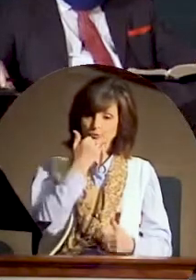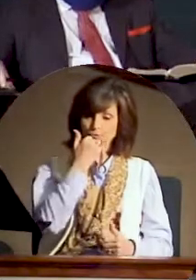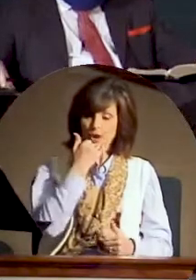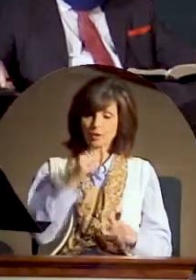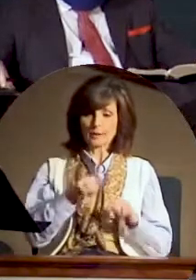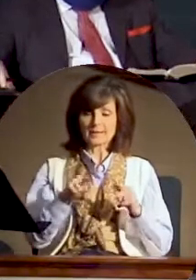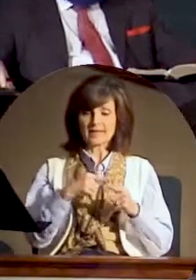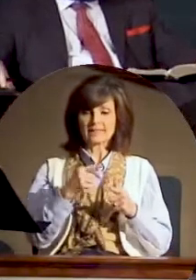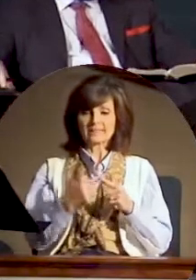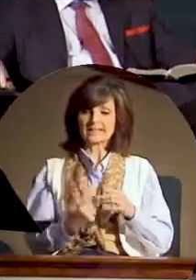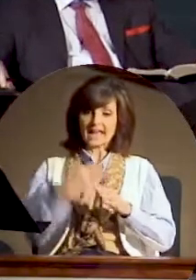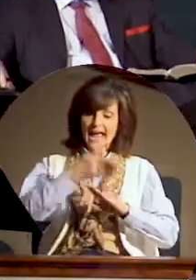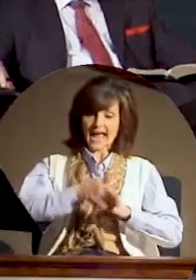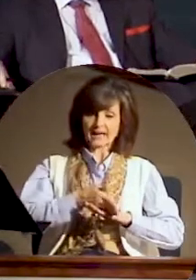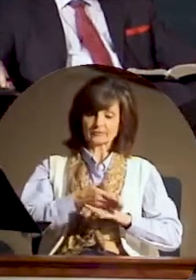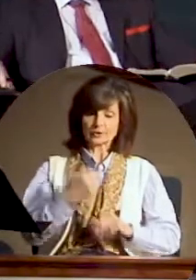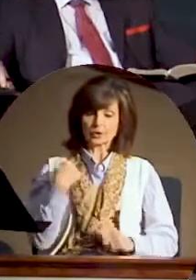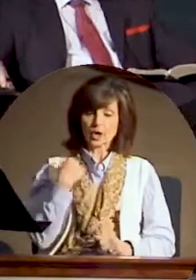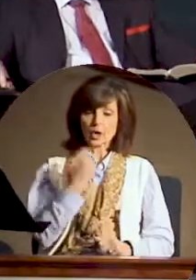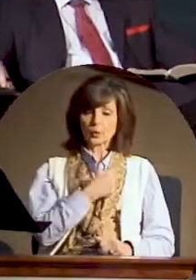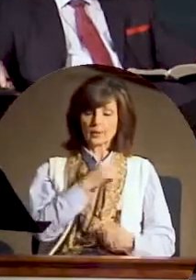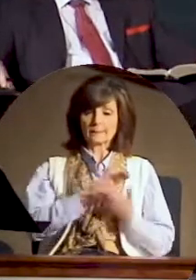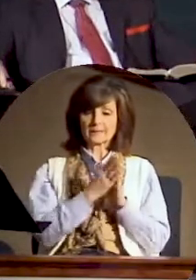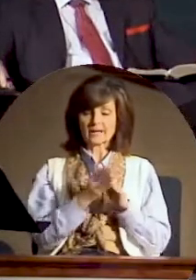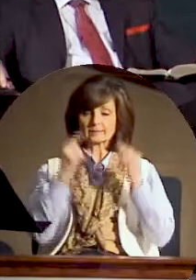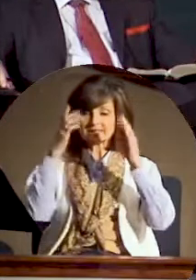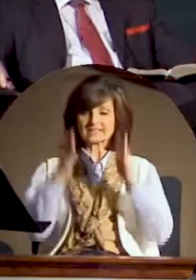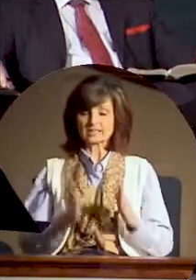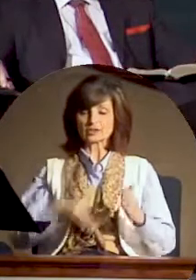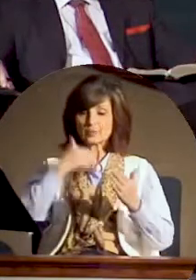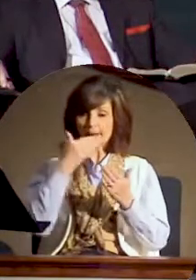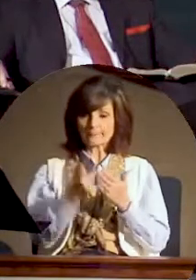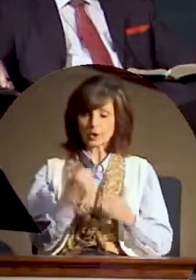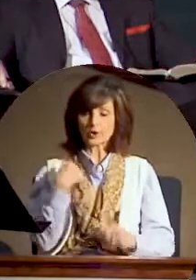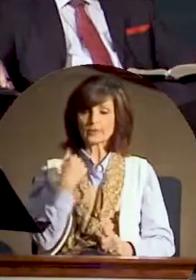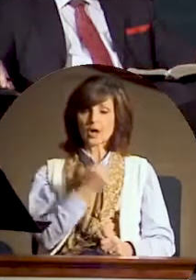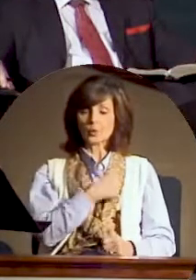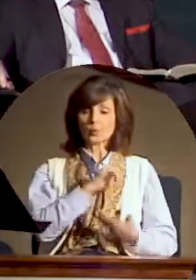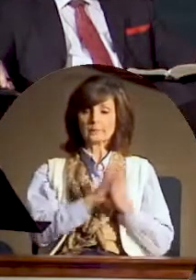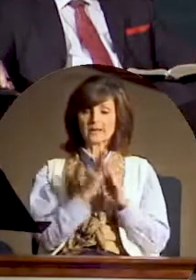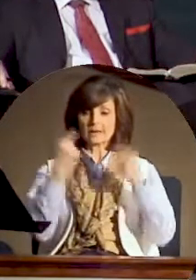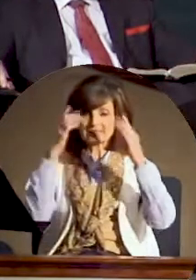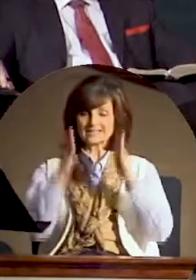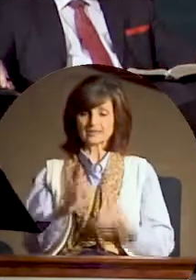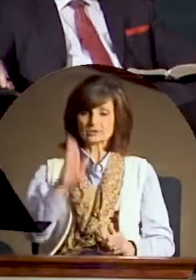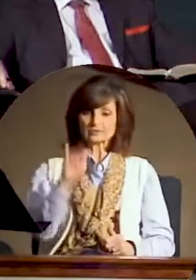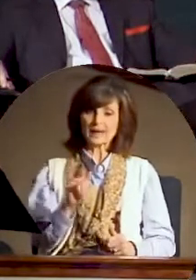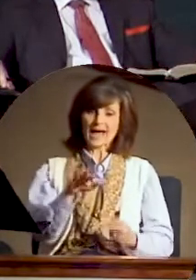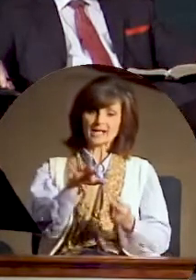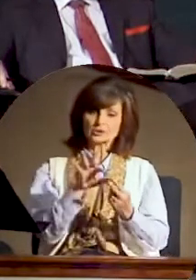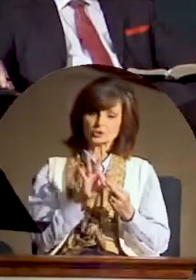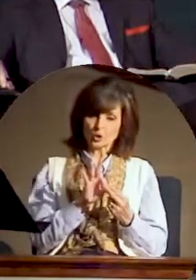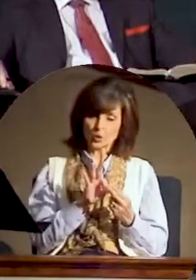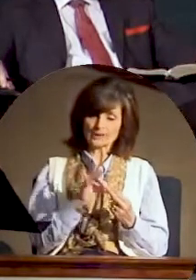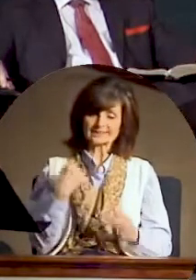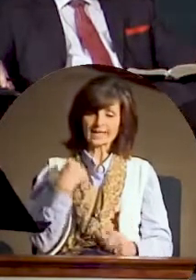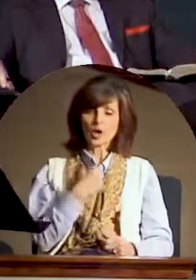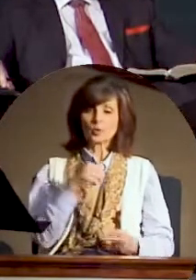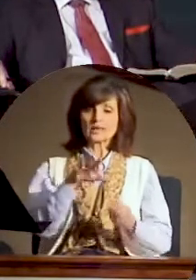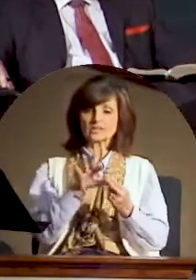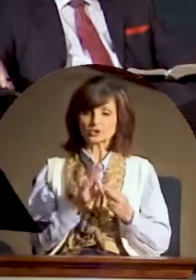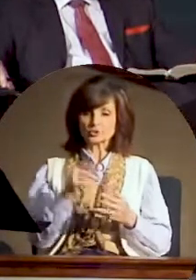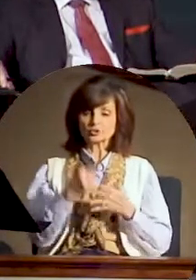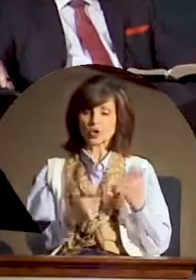But then after we became sinners by birth, we became sinners by choice. We choose to do that which is wrong. We have a